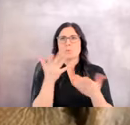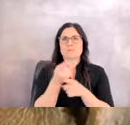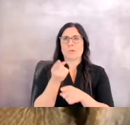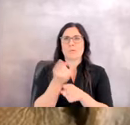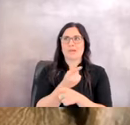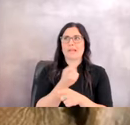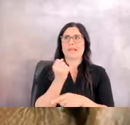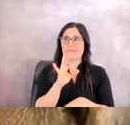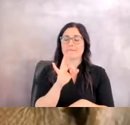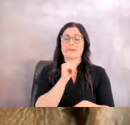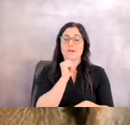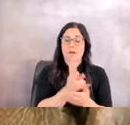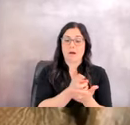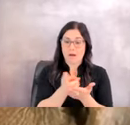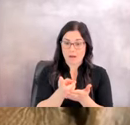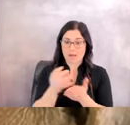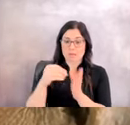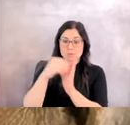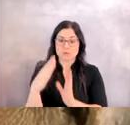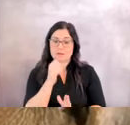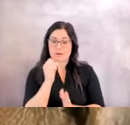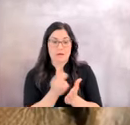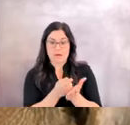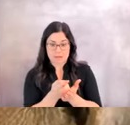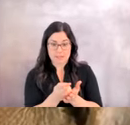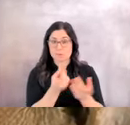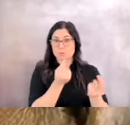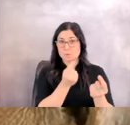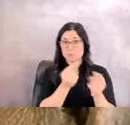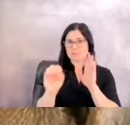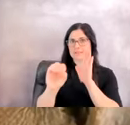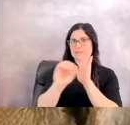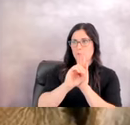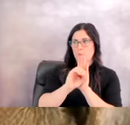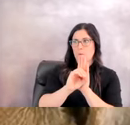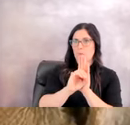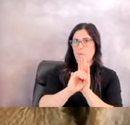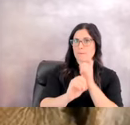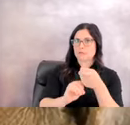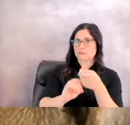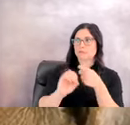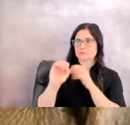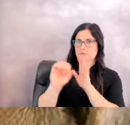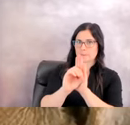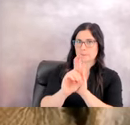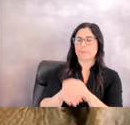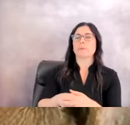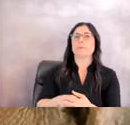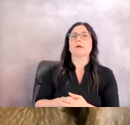dishonesty is alleged or believed to have occurred is to assign a zero for that assignment and